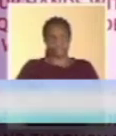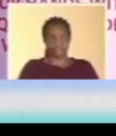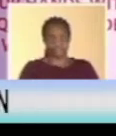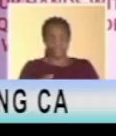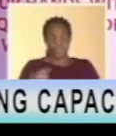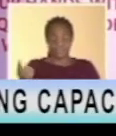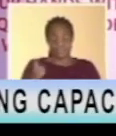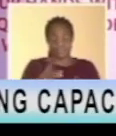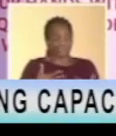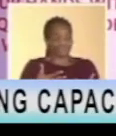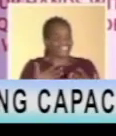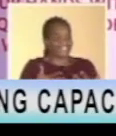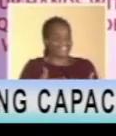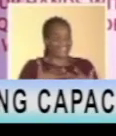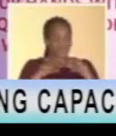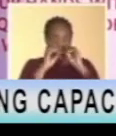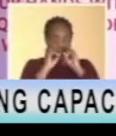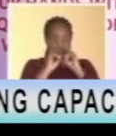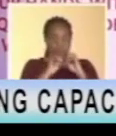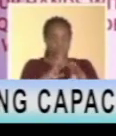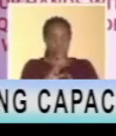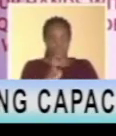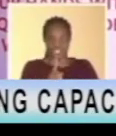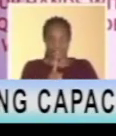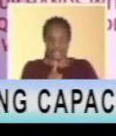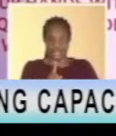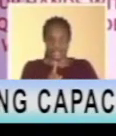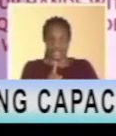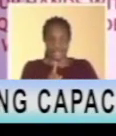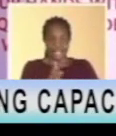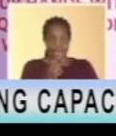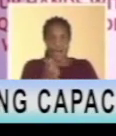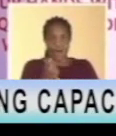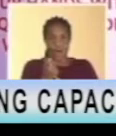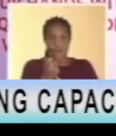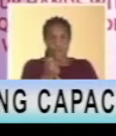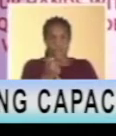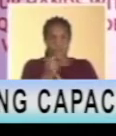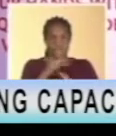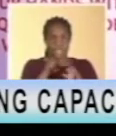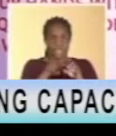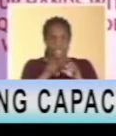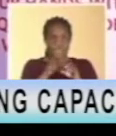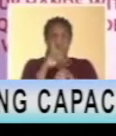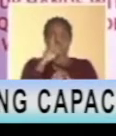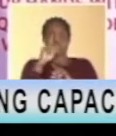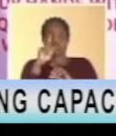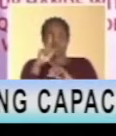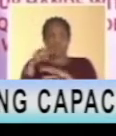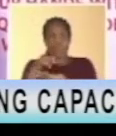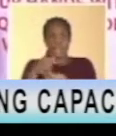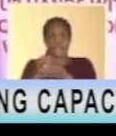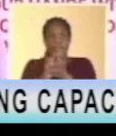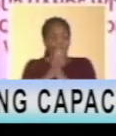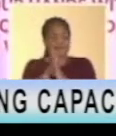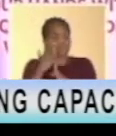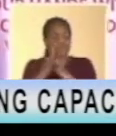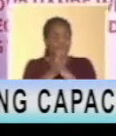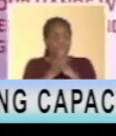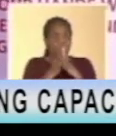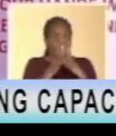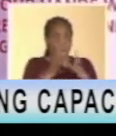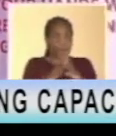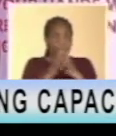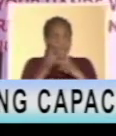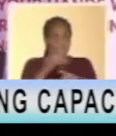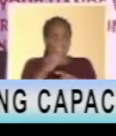I'm happy to report that we have increased our testing capacity and will endeavor to release